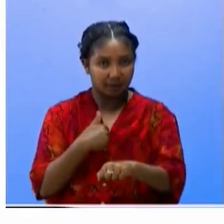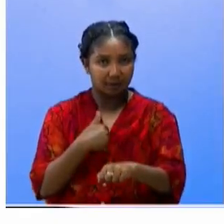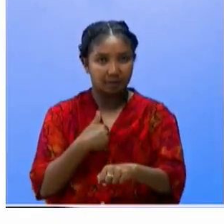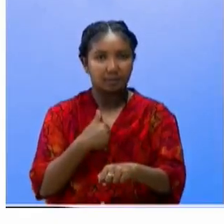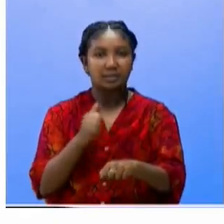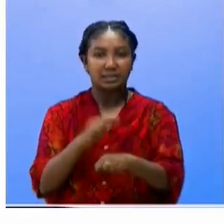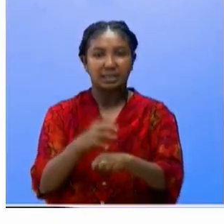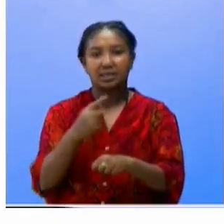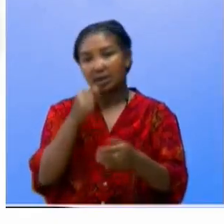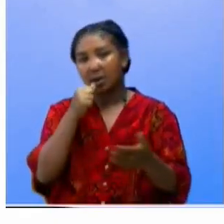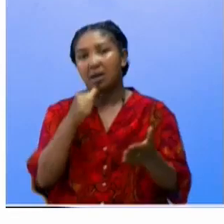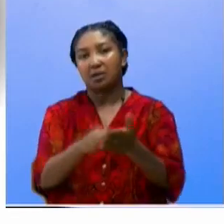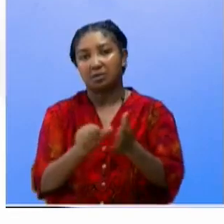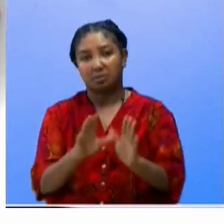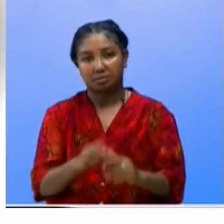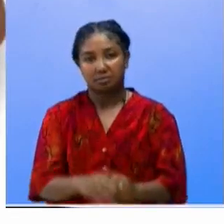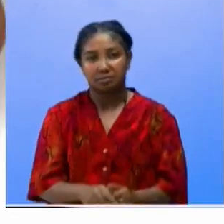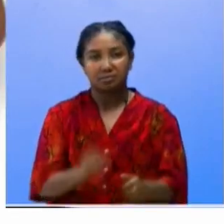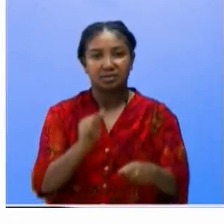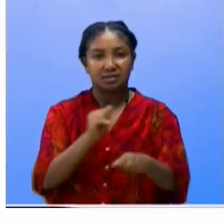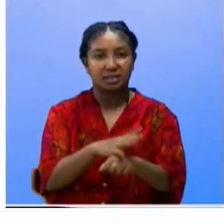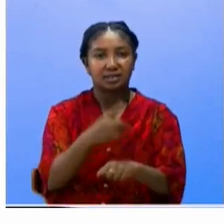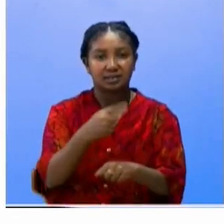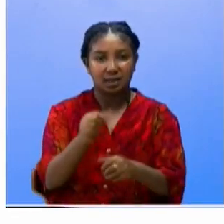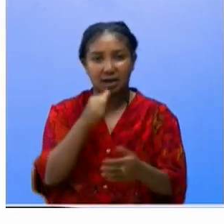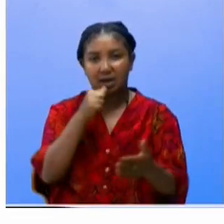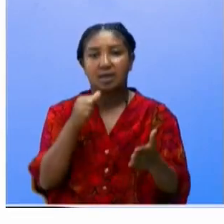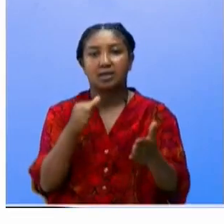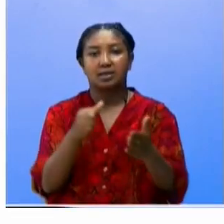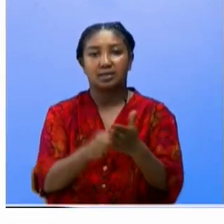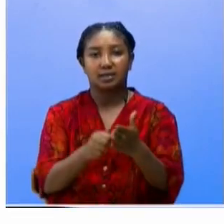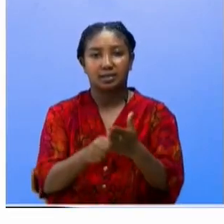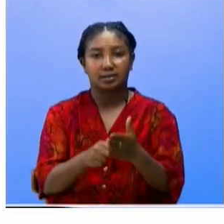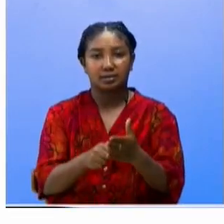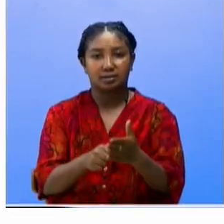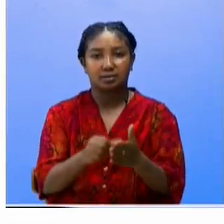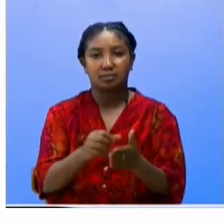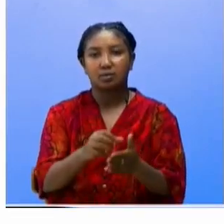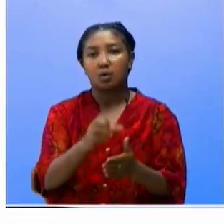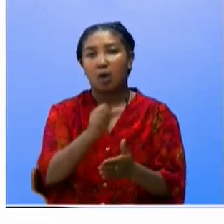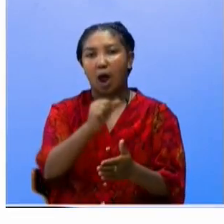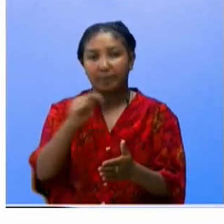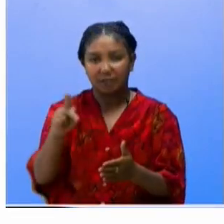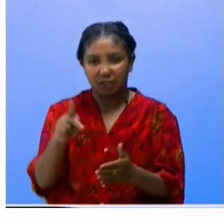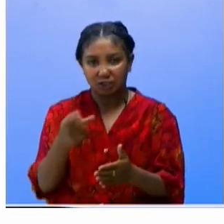send the letter, send the application